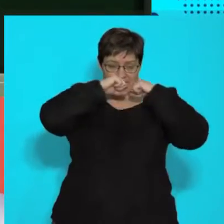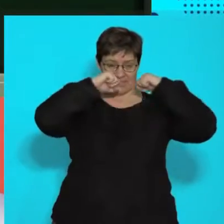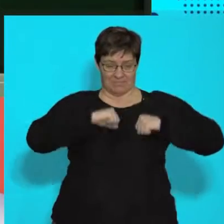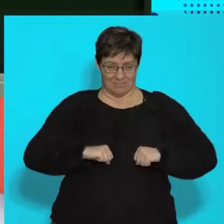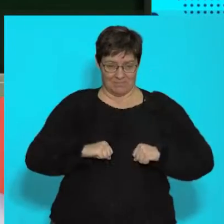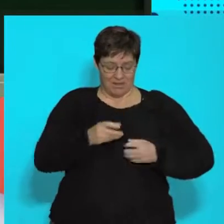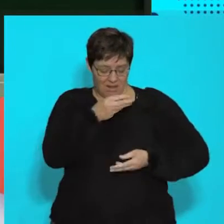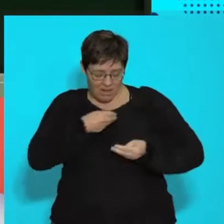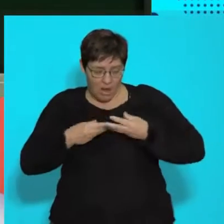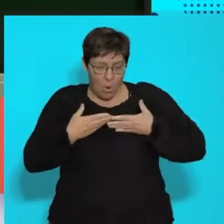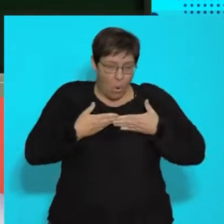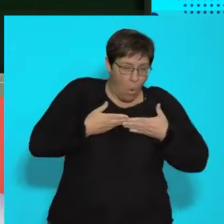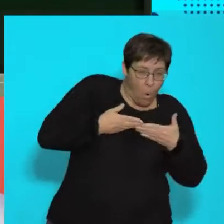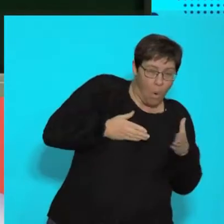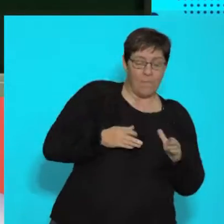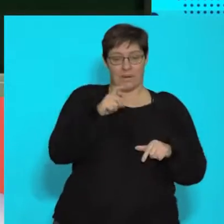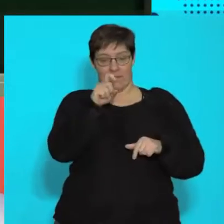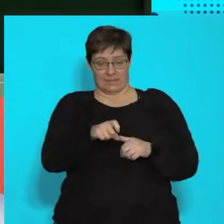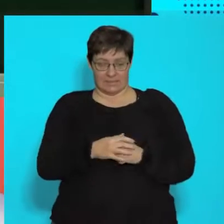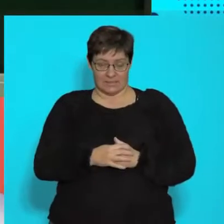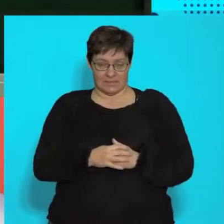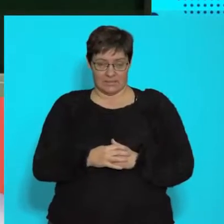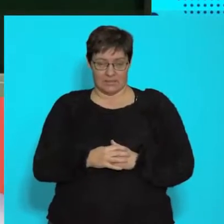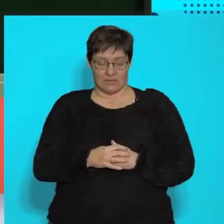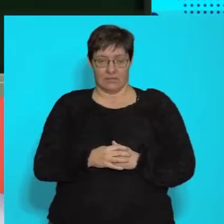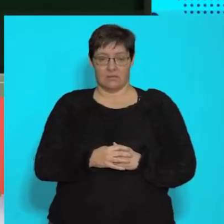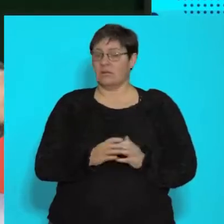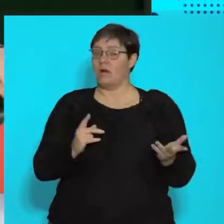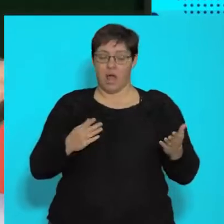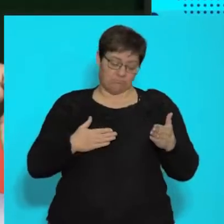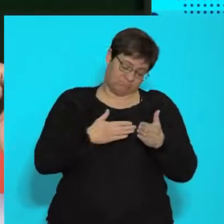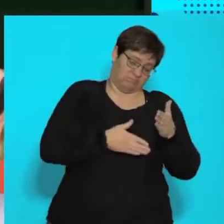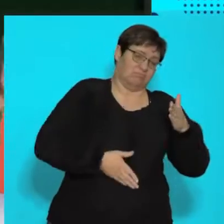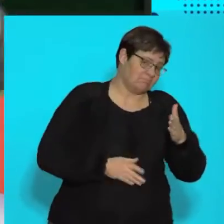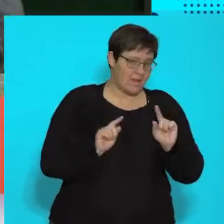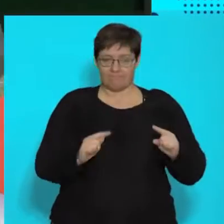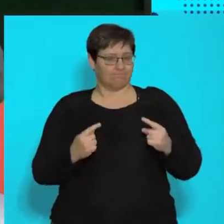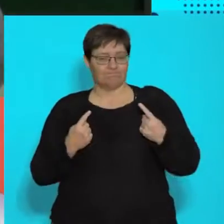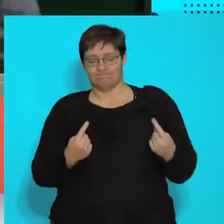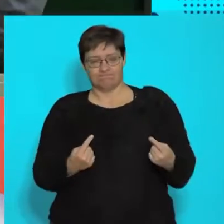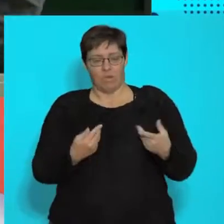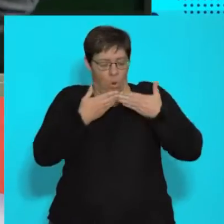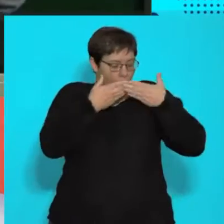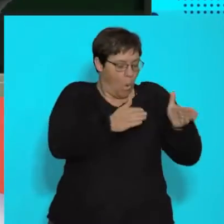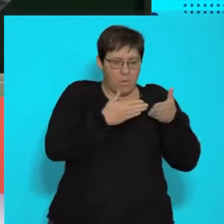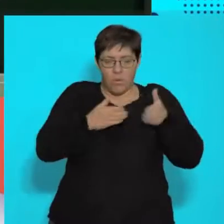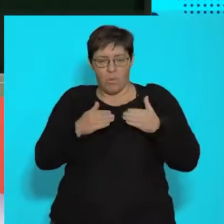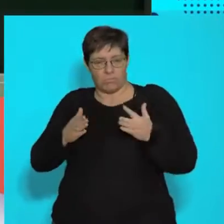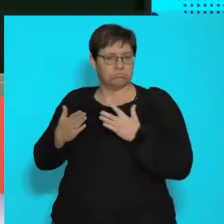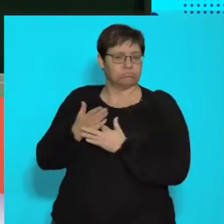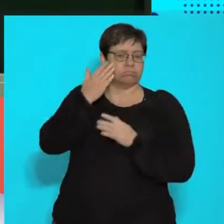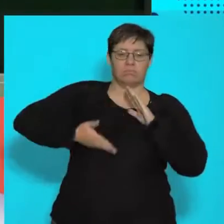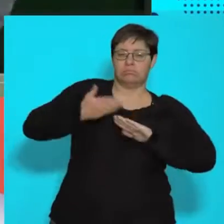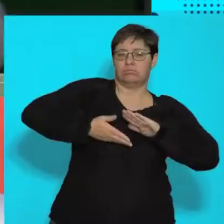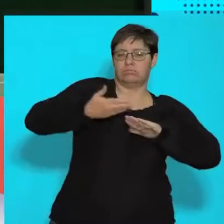system. Everything must be open. You cannot have any kind of thing in the way. Everything must be open.